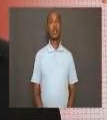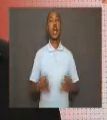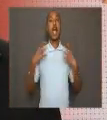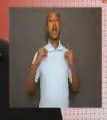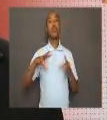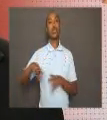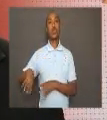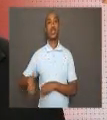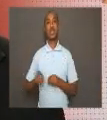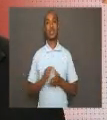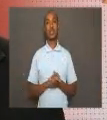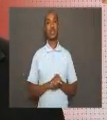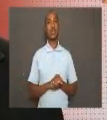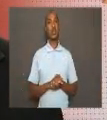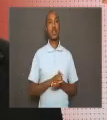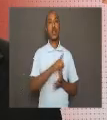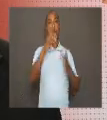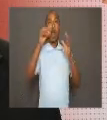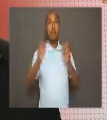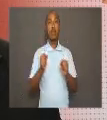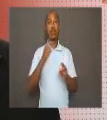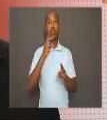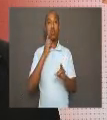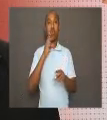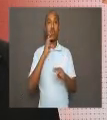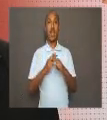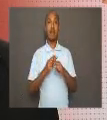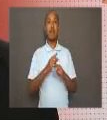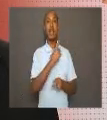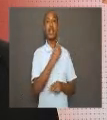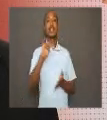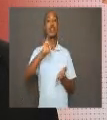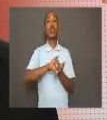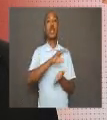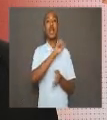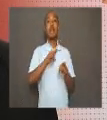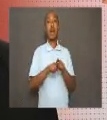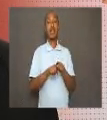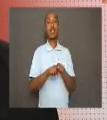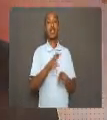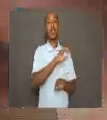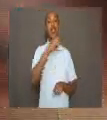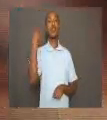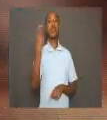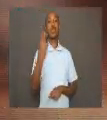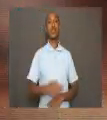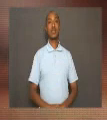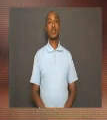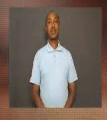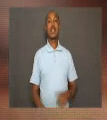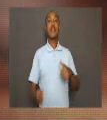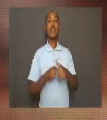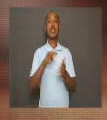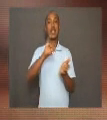Hello, students. Were you able to name each salt and match it to its uses? The